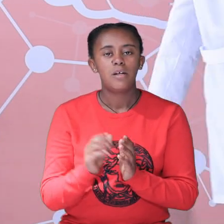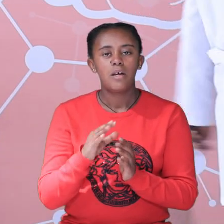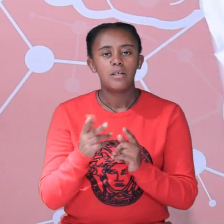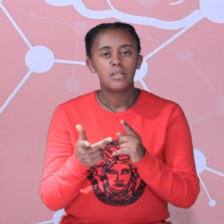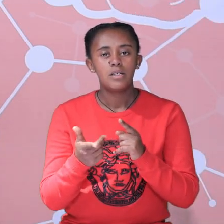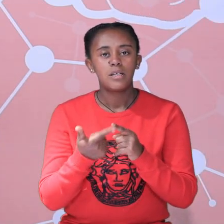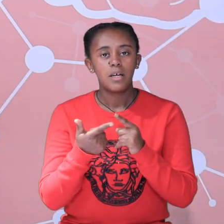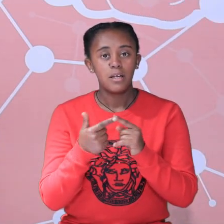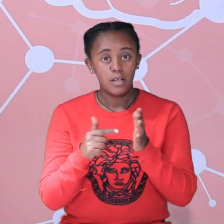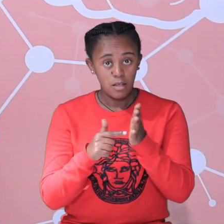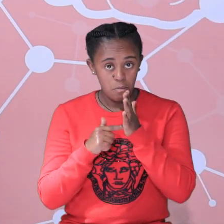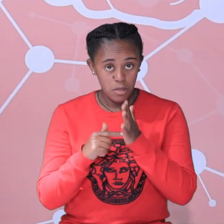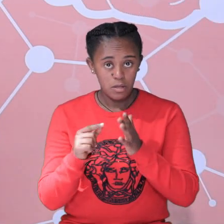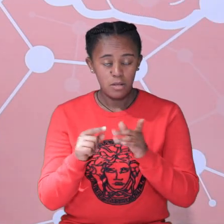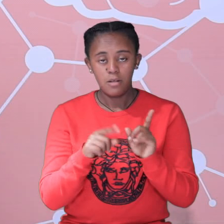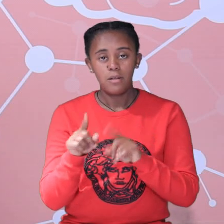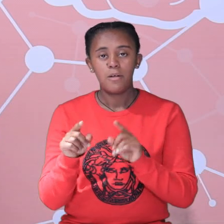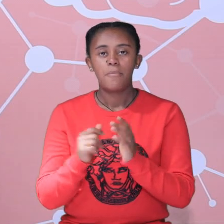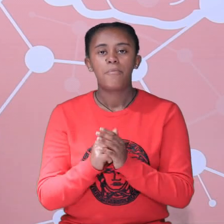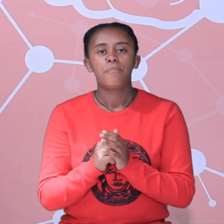of reflection.